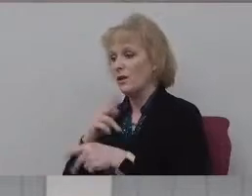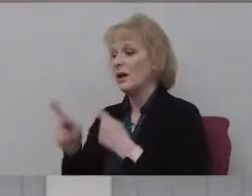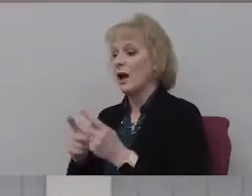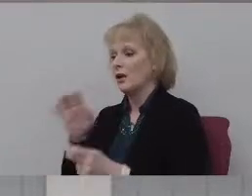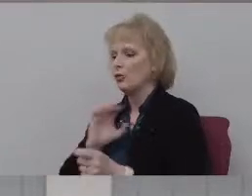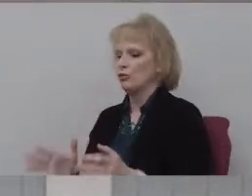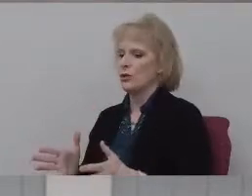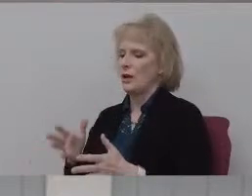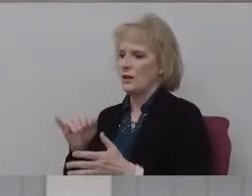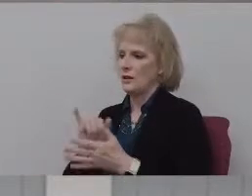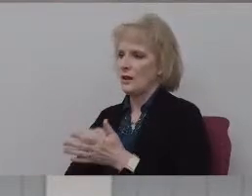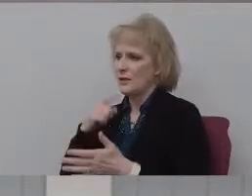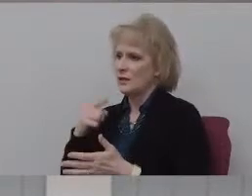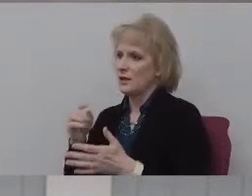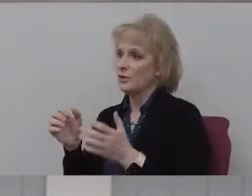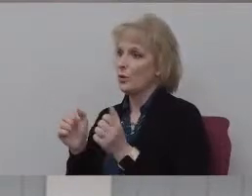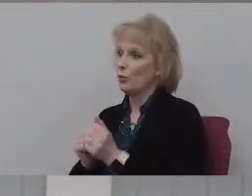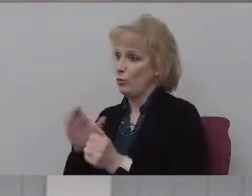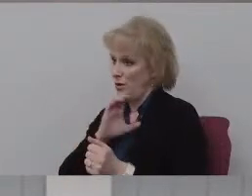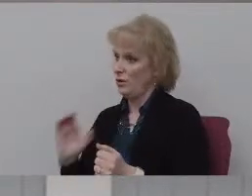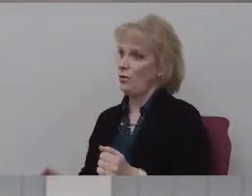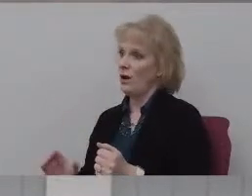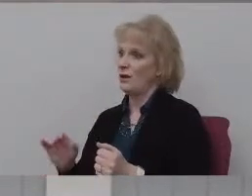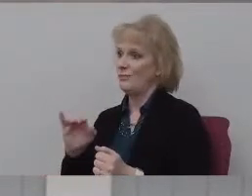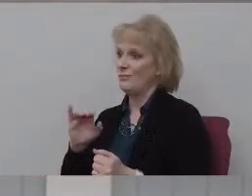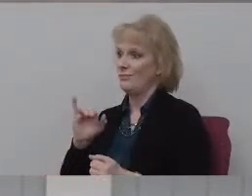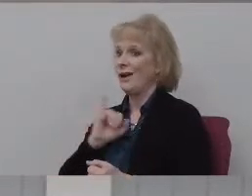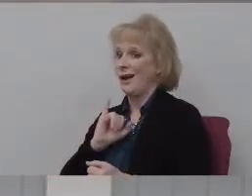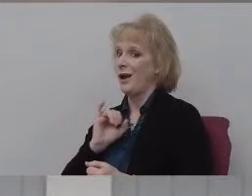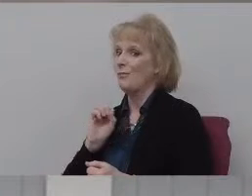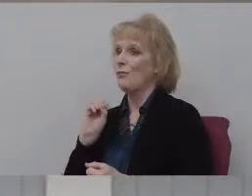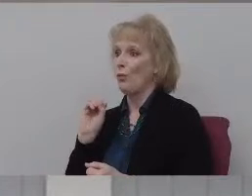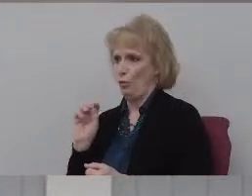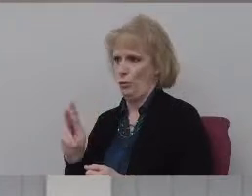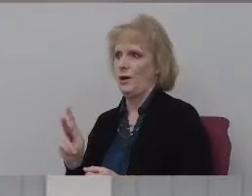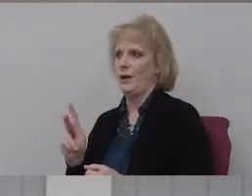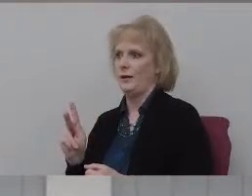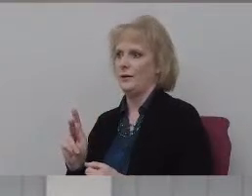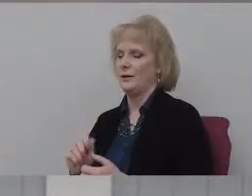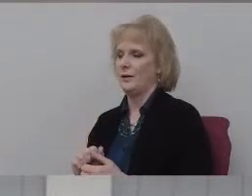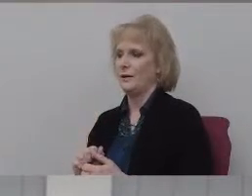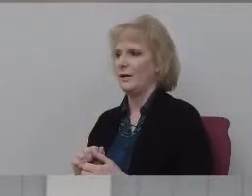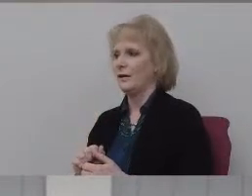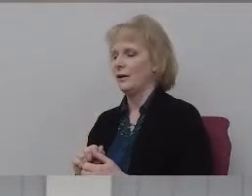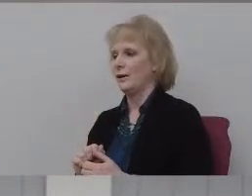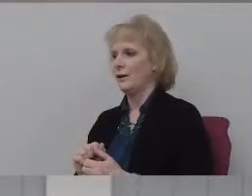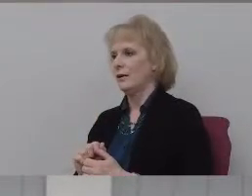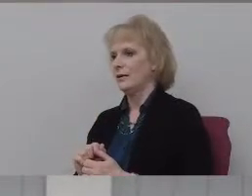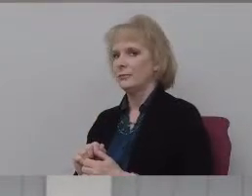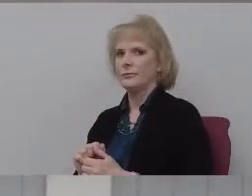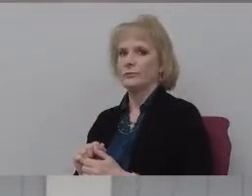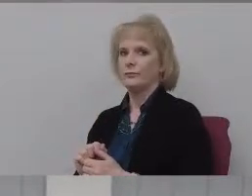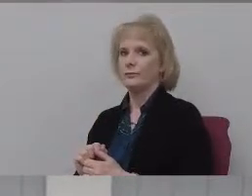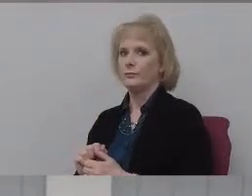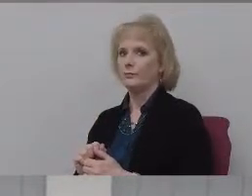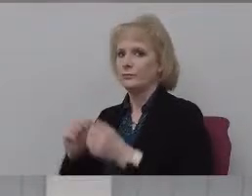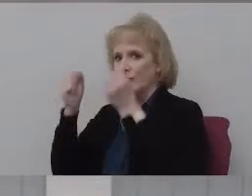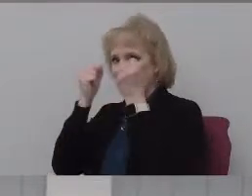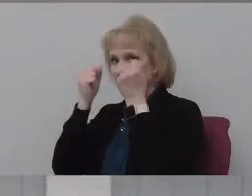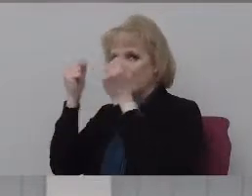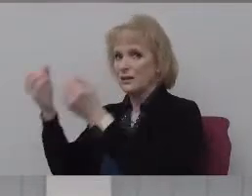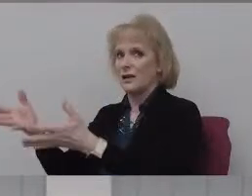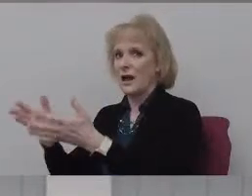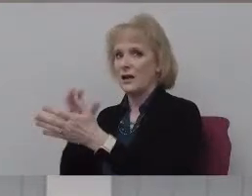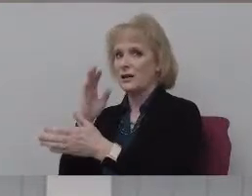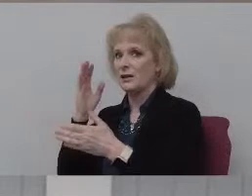Christianity that says, with Christ, I'm okay. With Christ. So, casting our cares